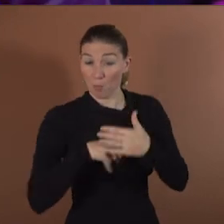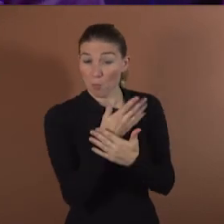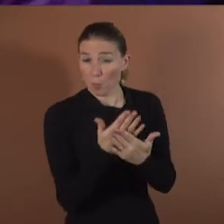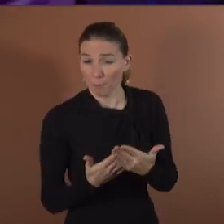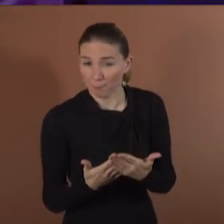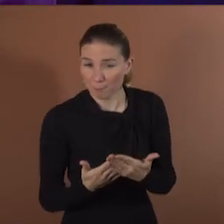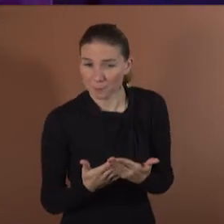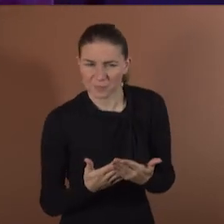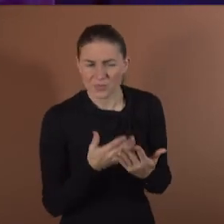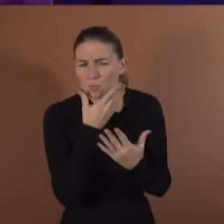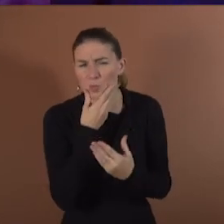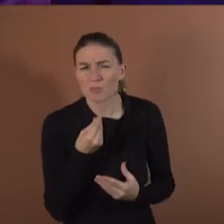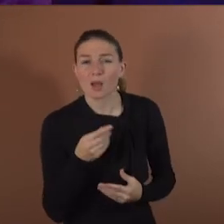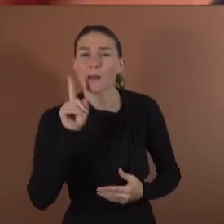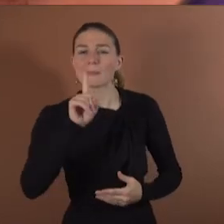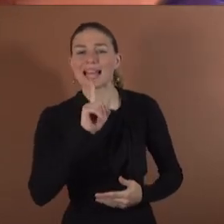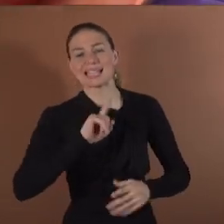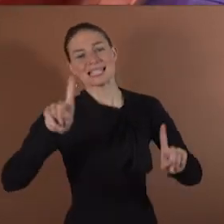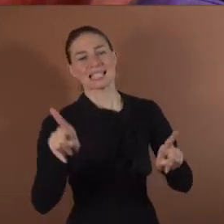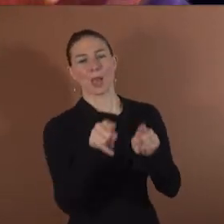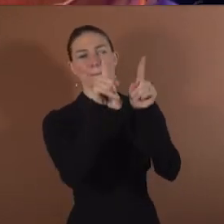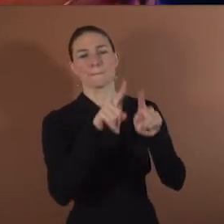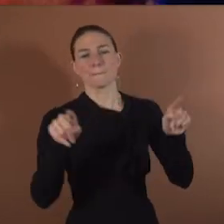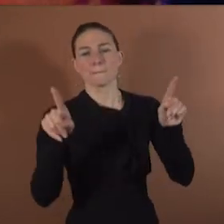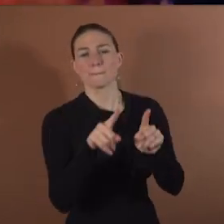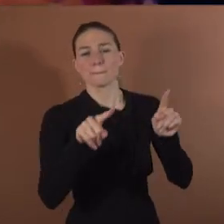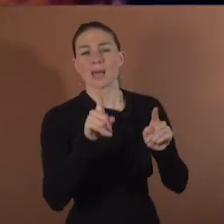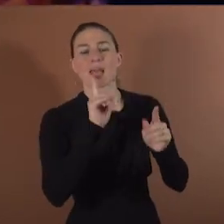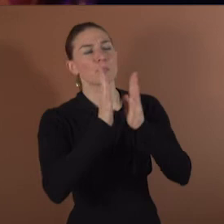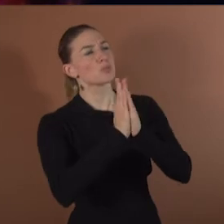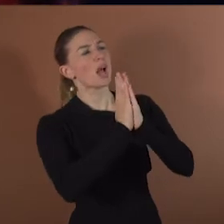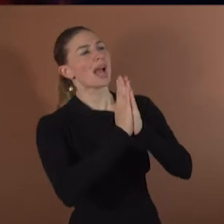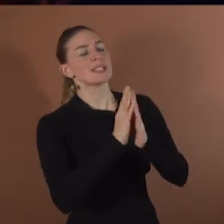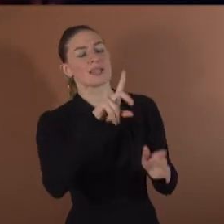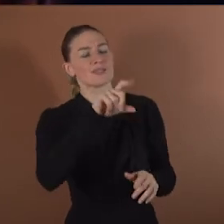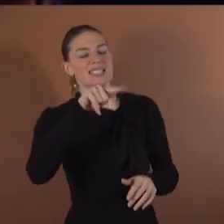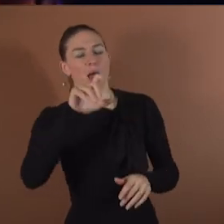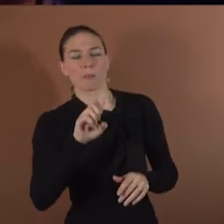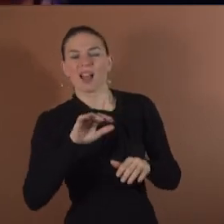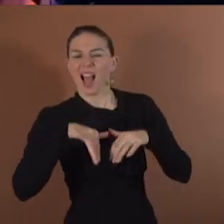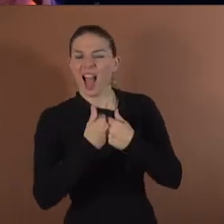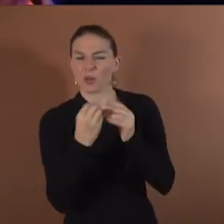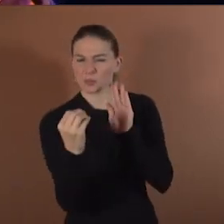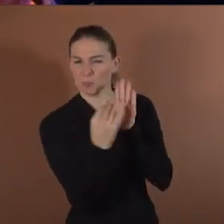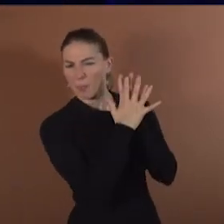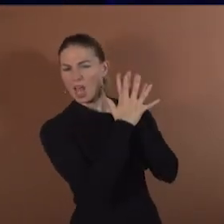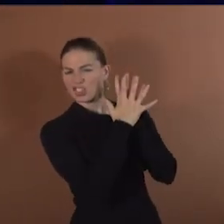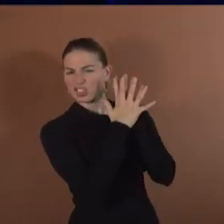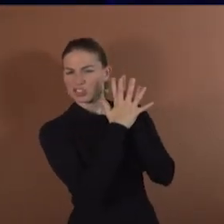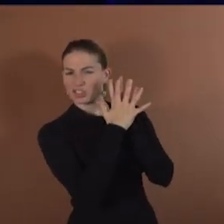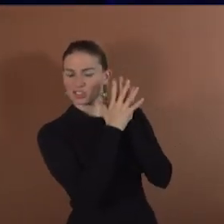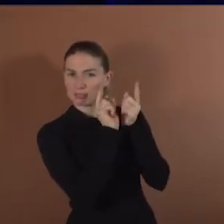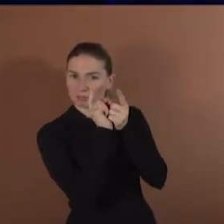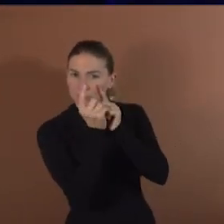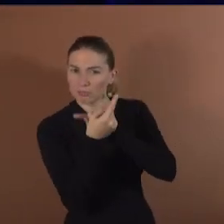And what it's all about, it's a hymn in praise of dapple. He talks about how splodges make beauty.